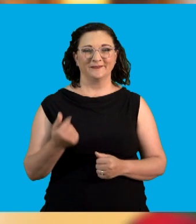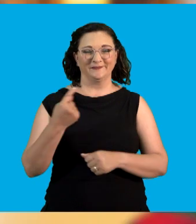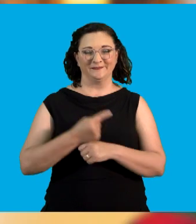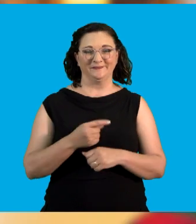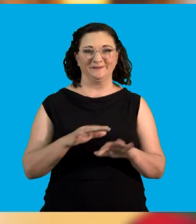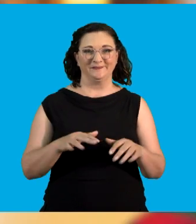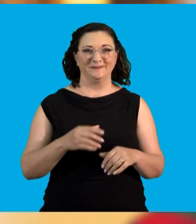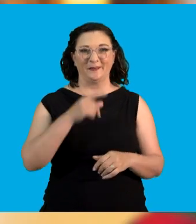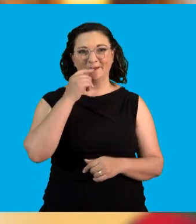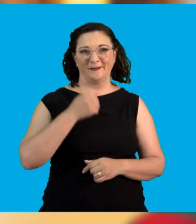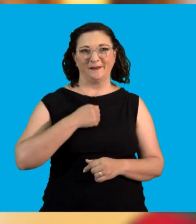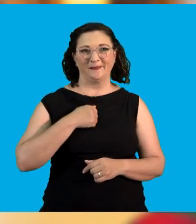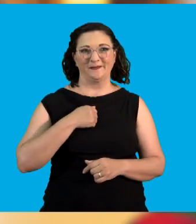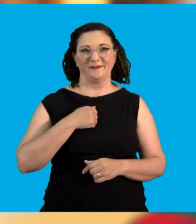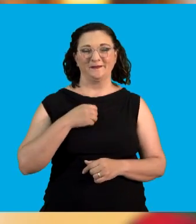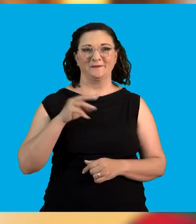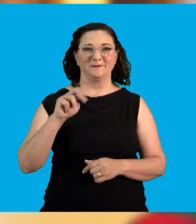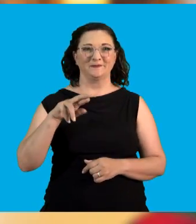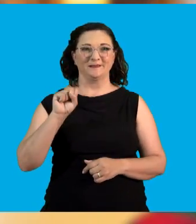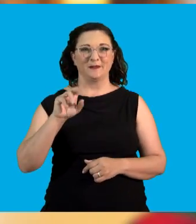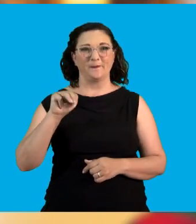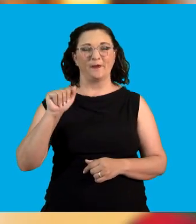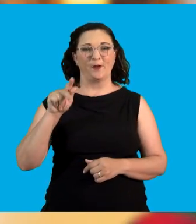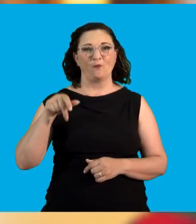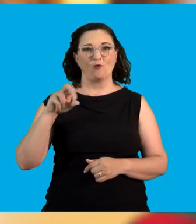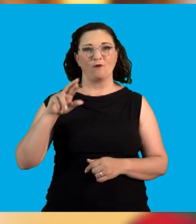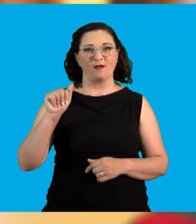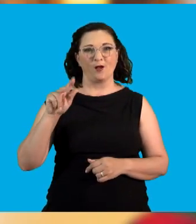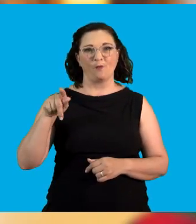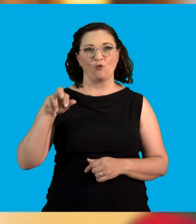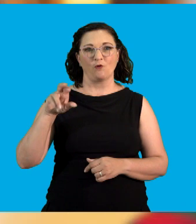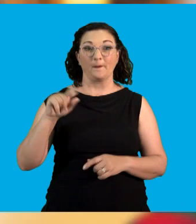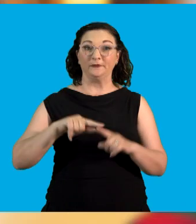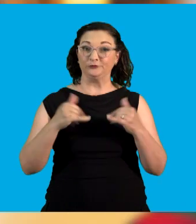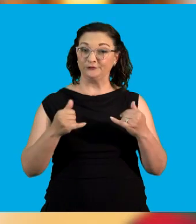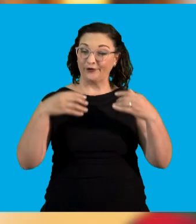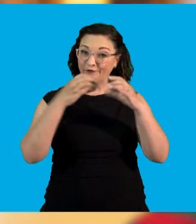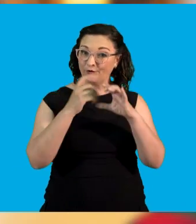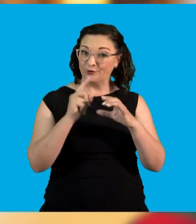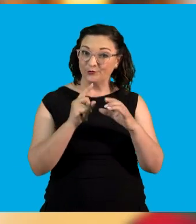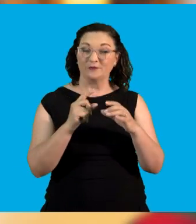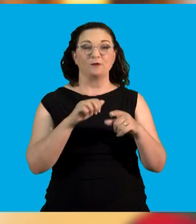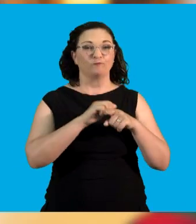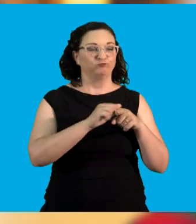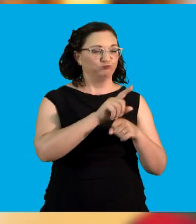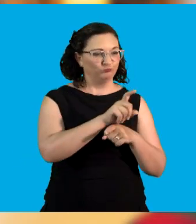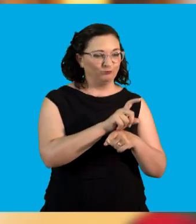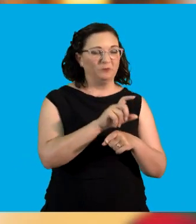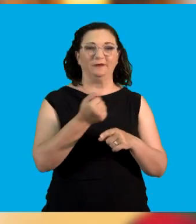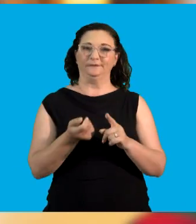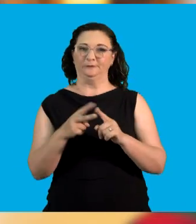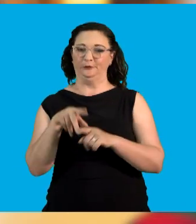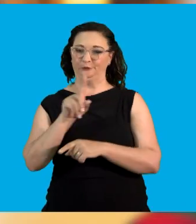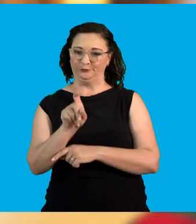Good day, learners. My name is Dimpho Rampora, and today's lesson is on the practice question and application questions on